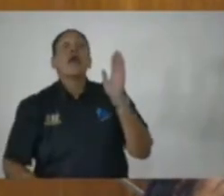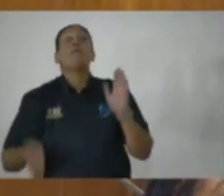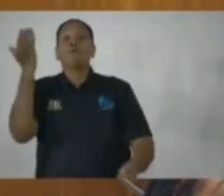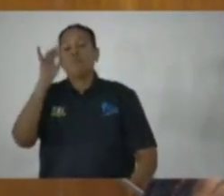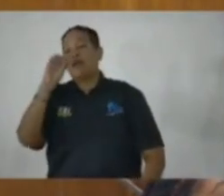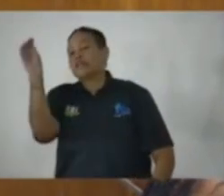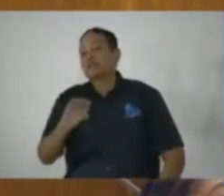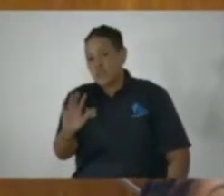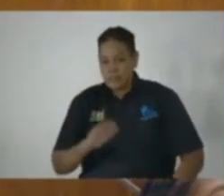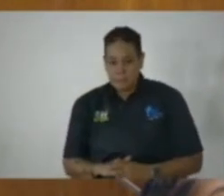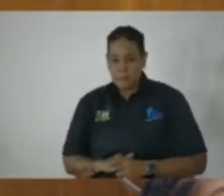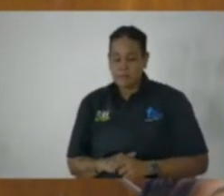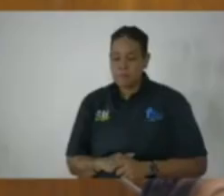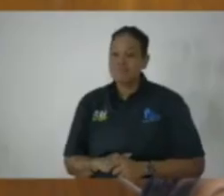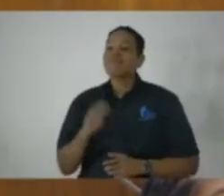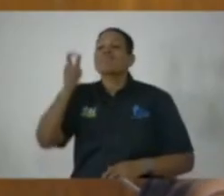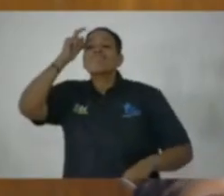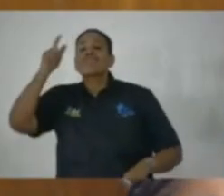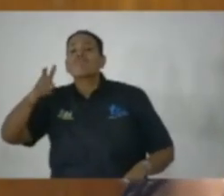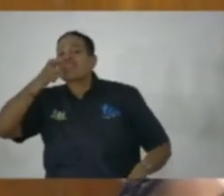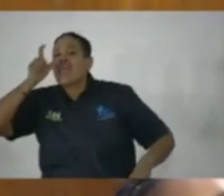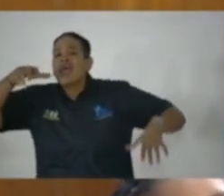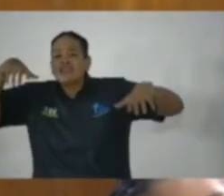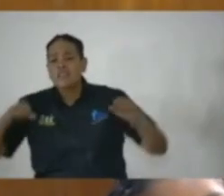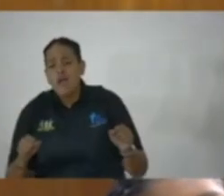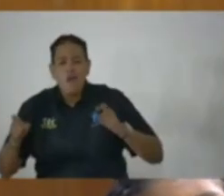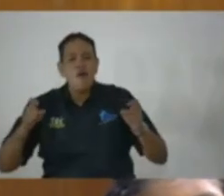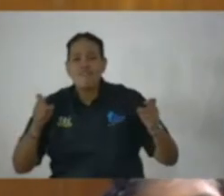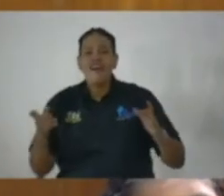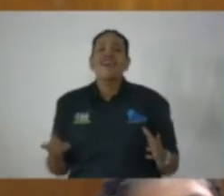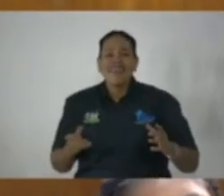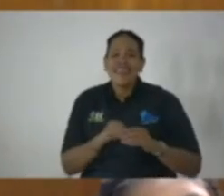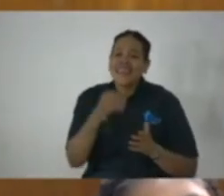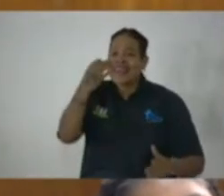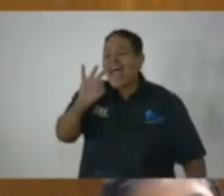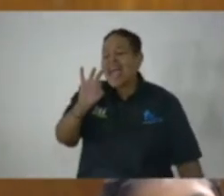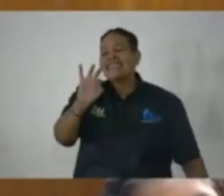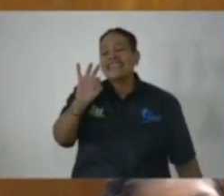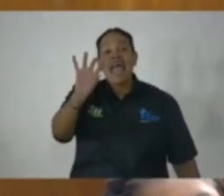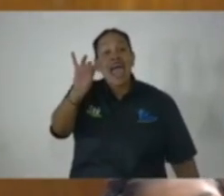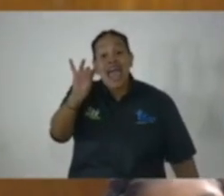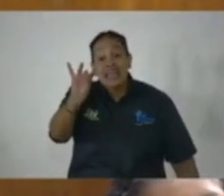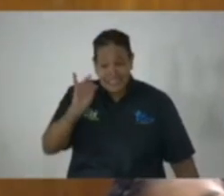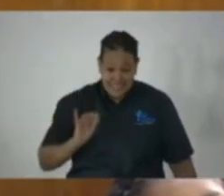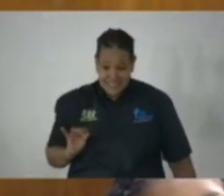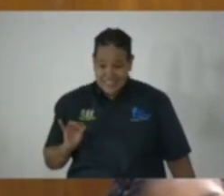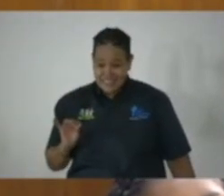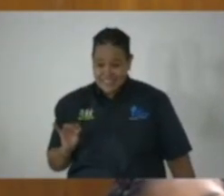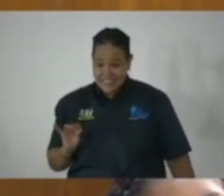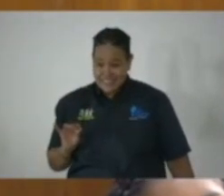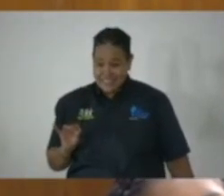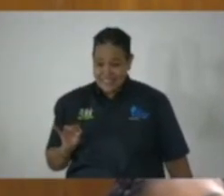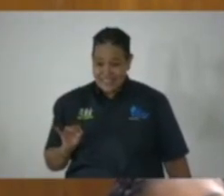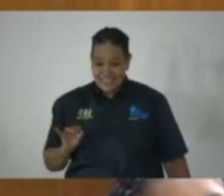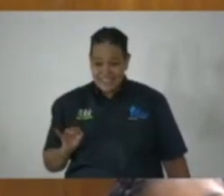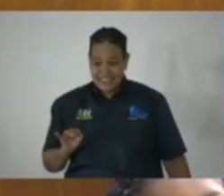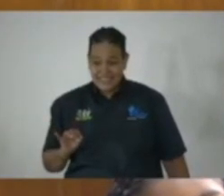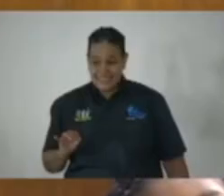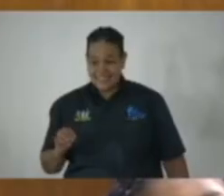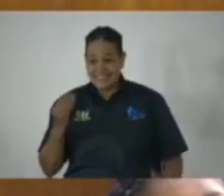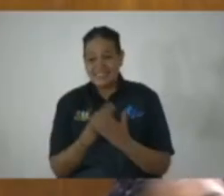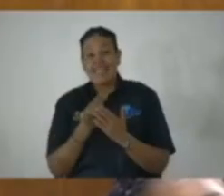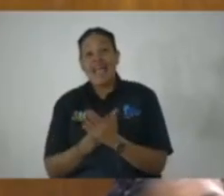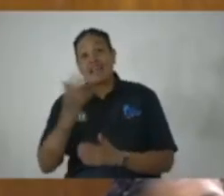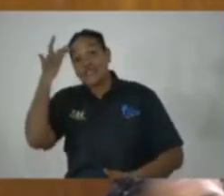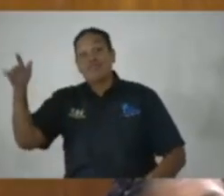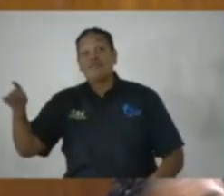80%. However, the Sierra got the baton in 1980. The financial whiz? The financial whiz. I wonder where it